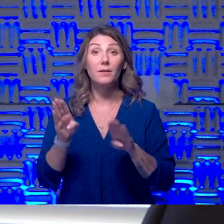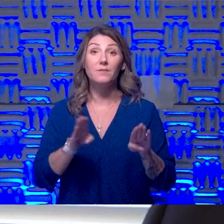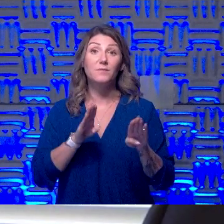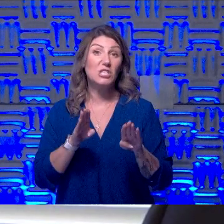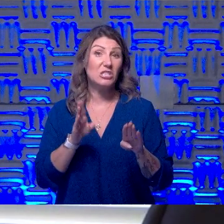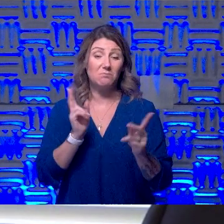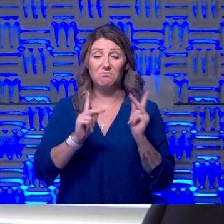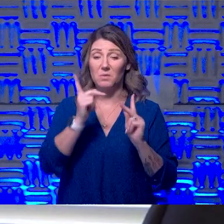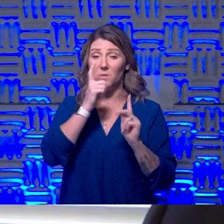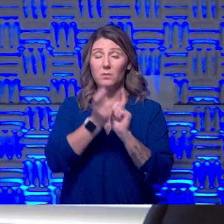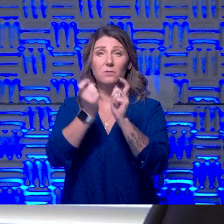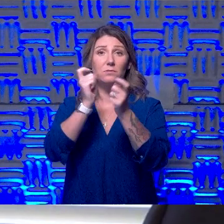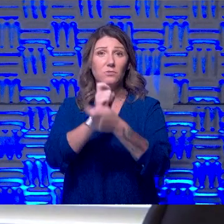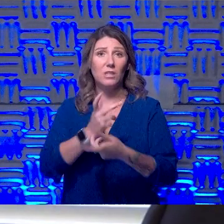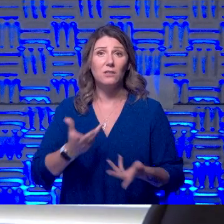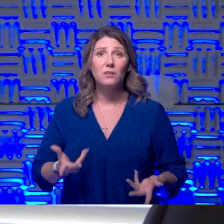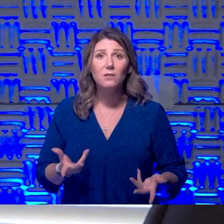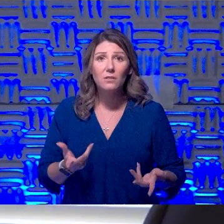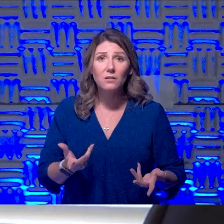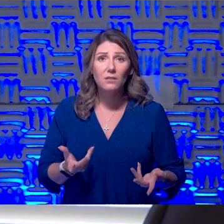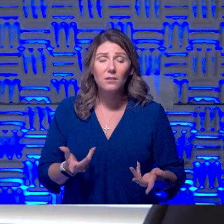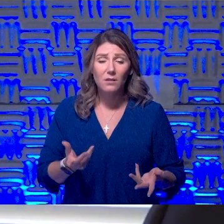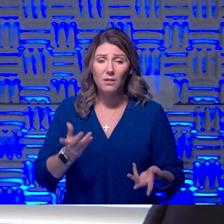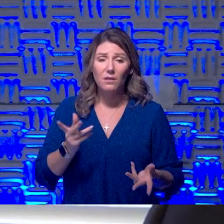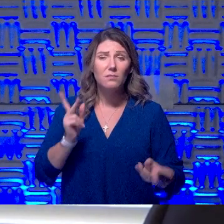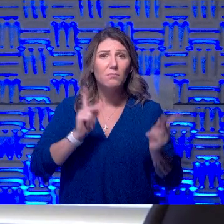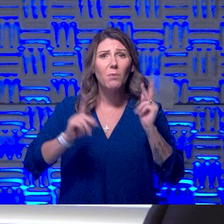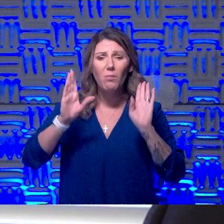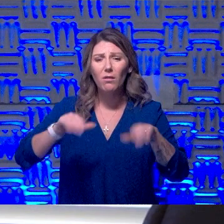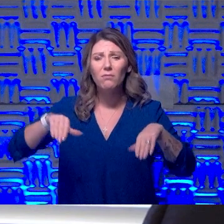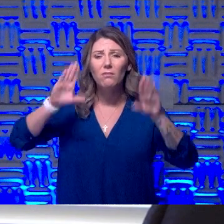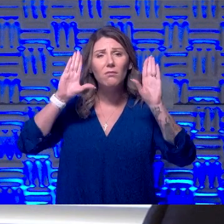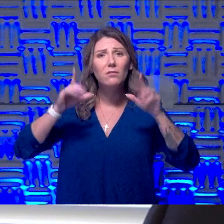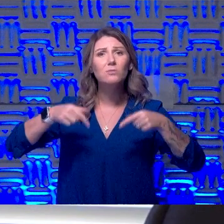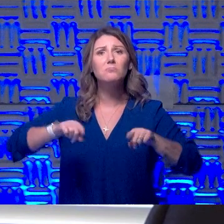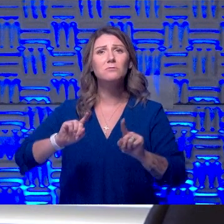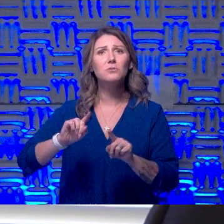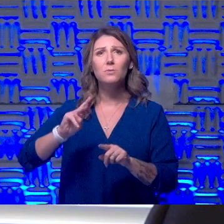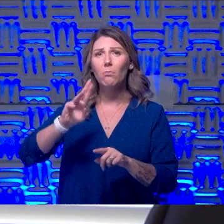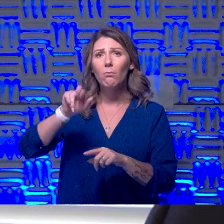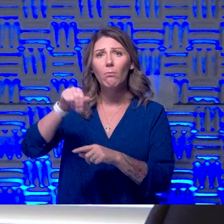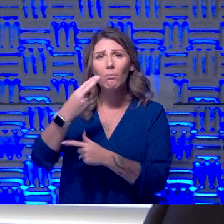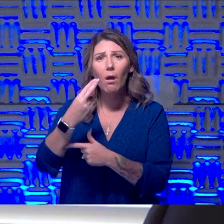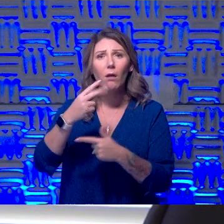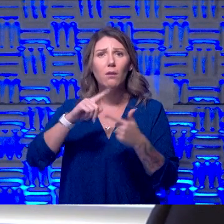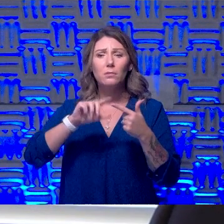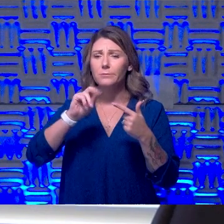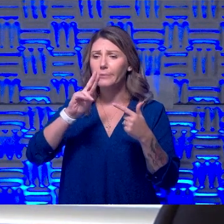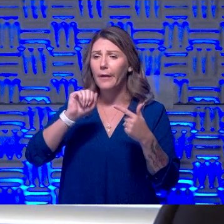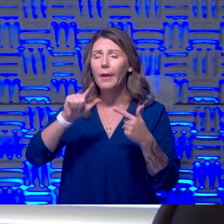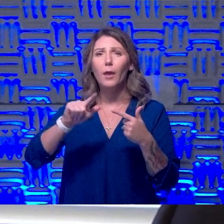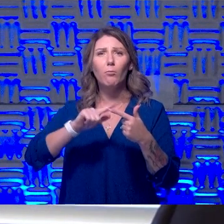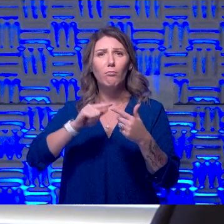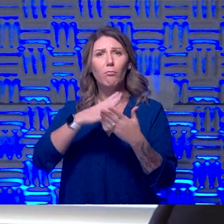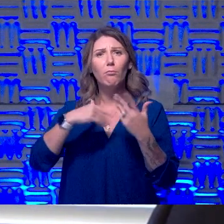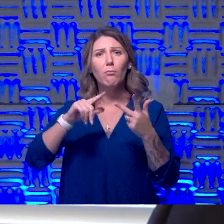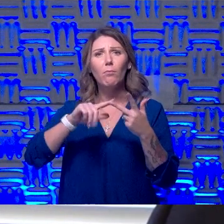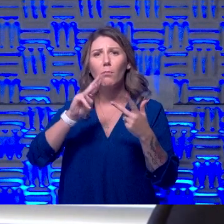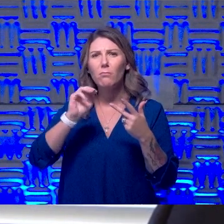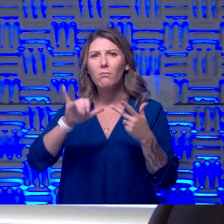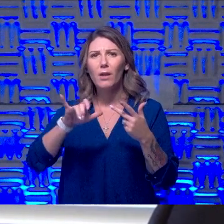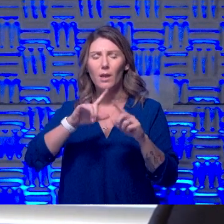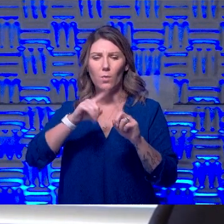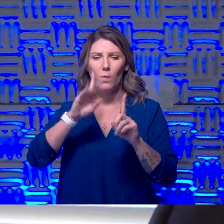aren't changing. People made incredible sacrifices during March and April and even into May. And then when we kind of went through this reopening, they